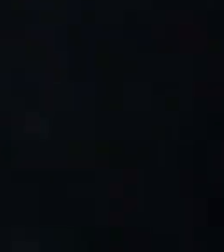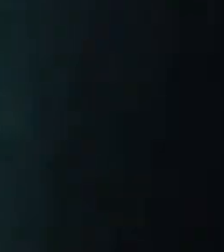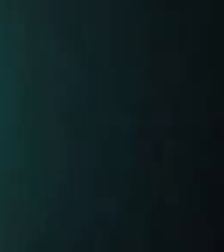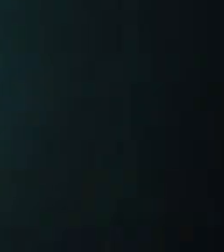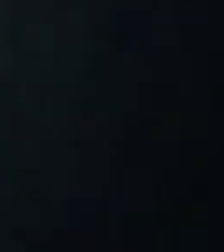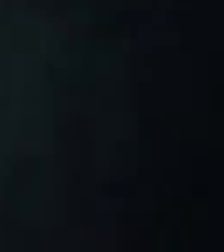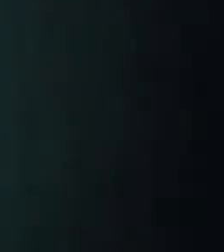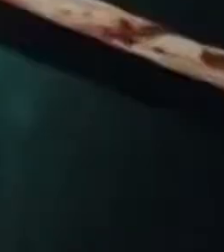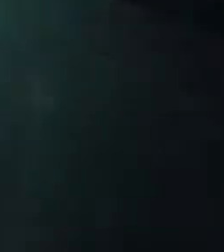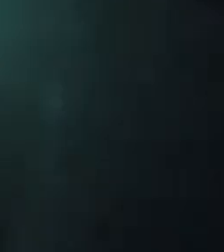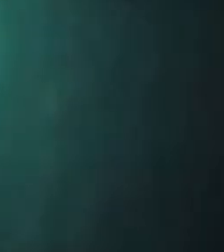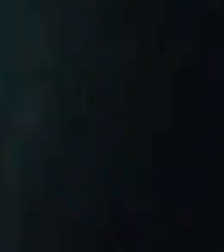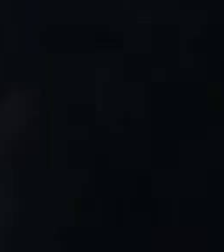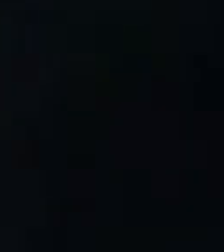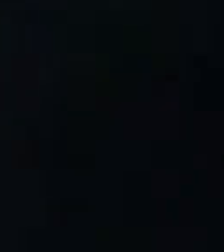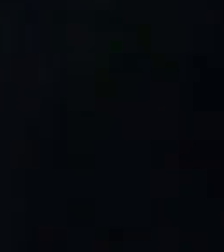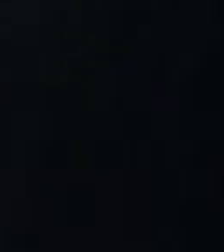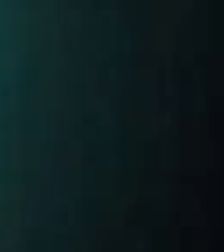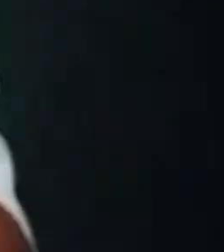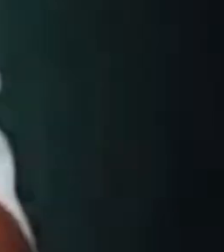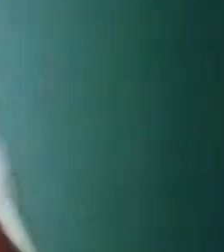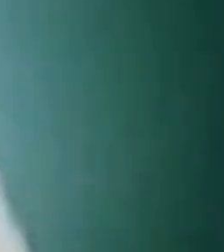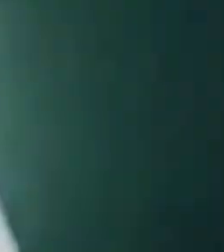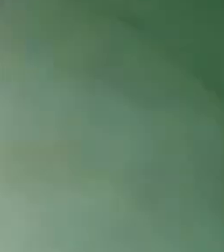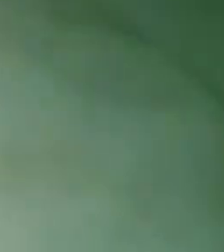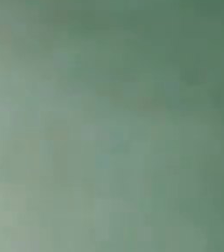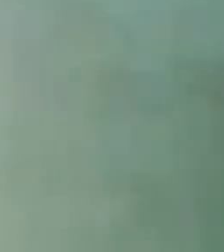chukova. Mwana wafu.